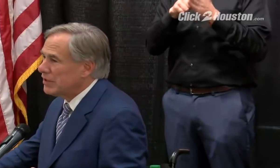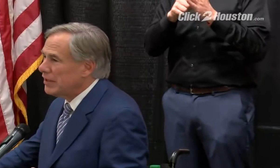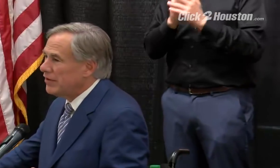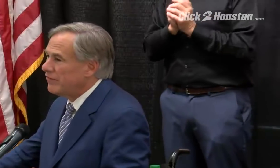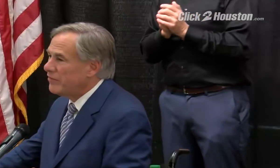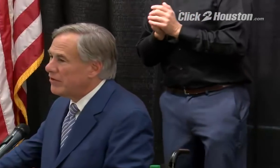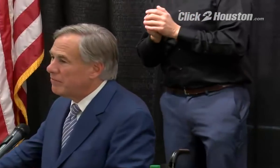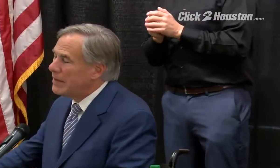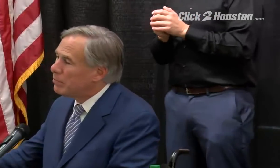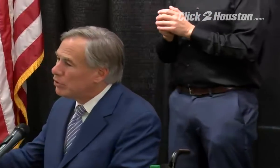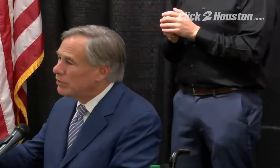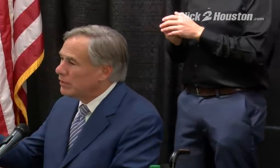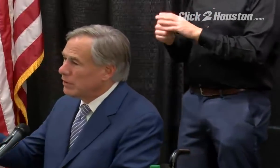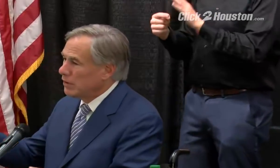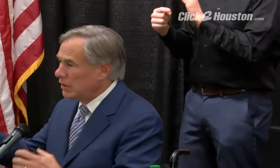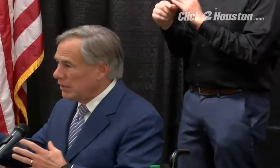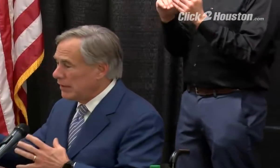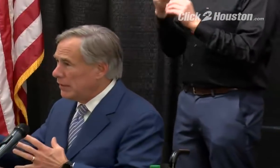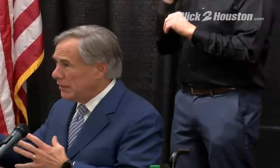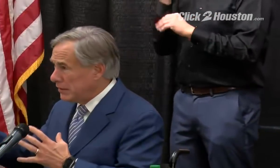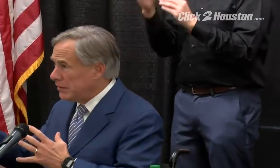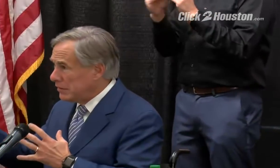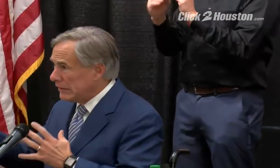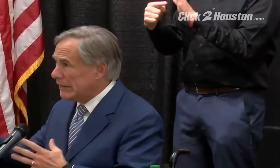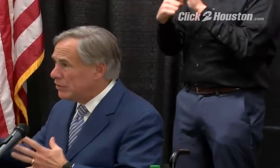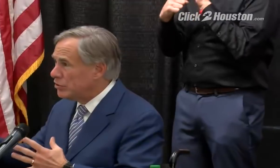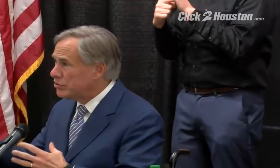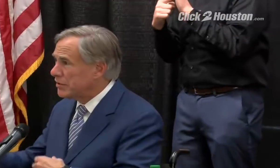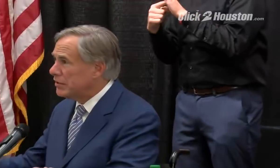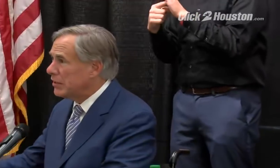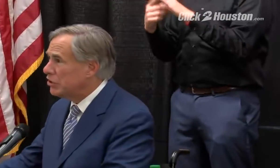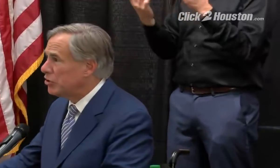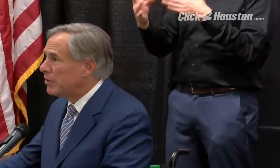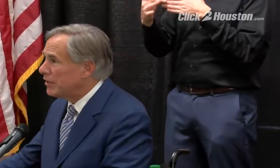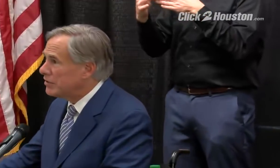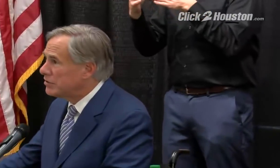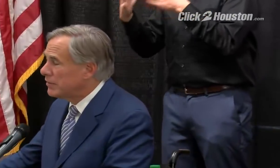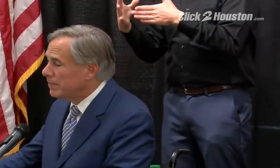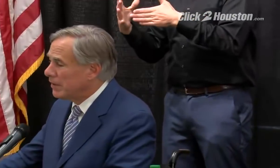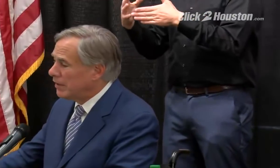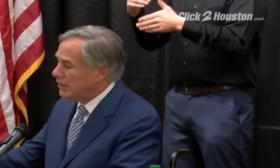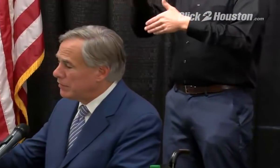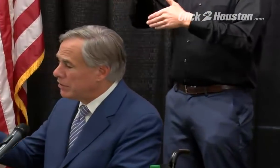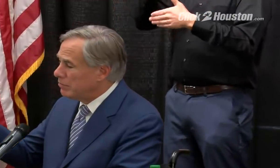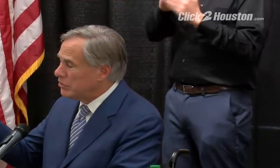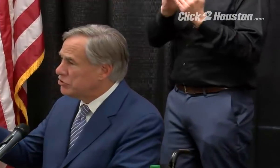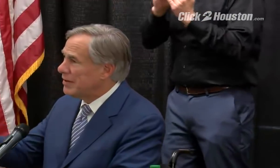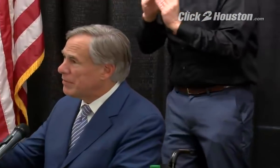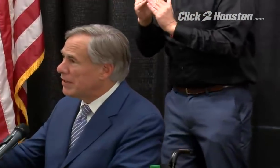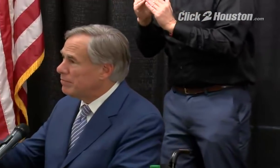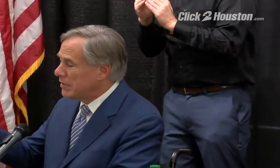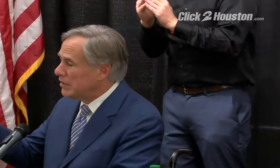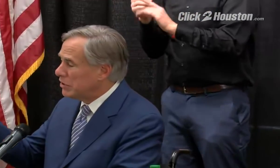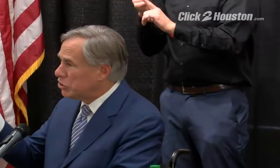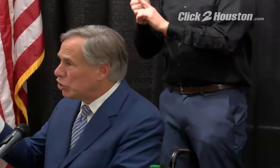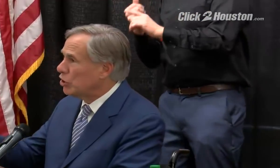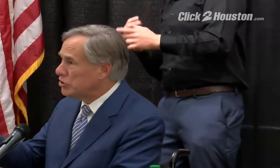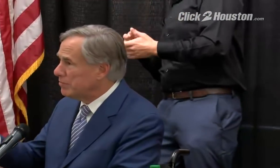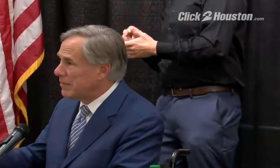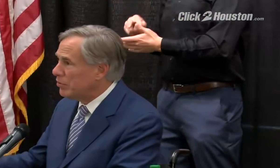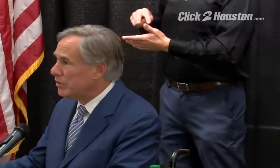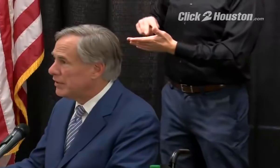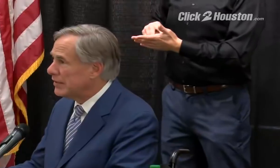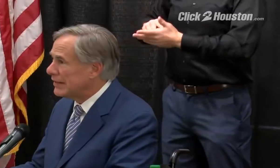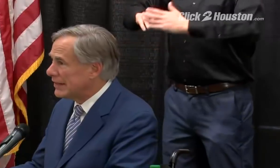examples of people in leaders in communities that are stepping up and